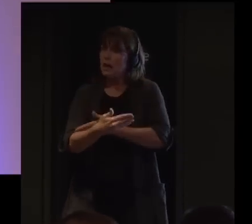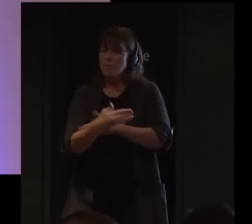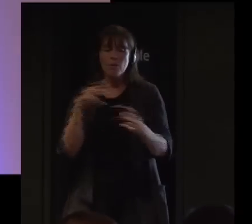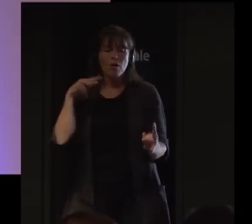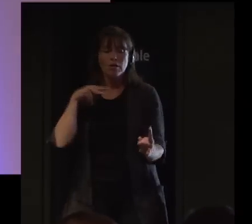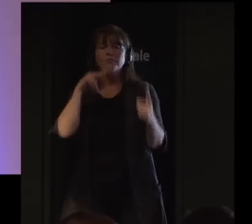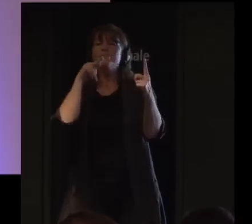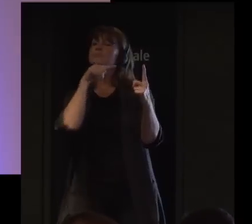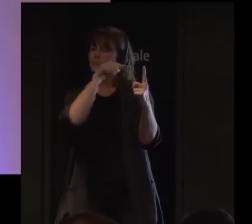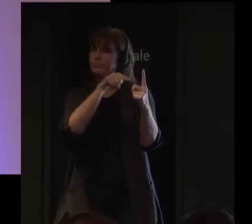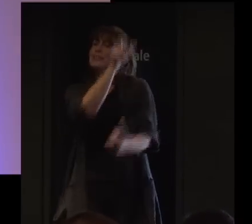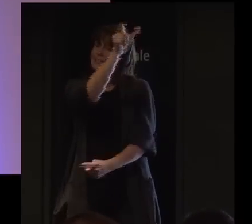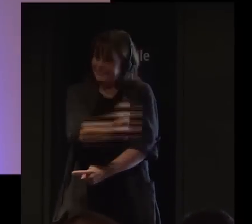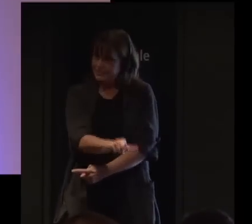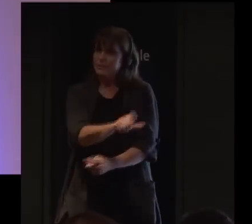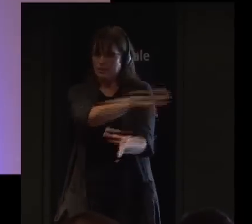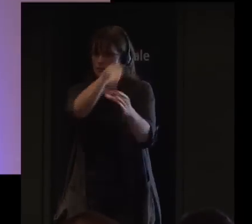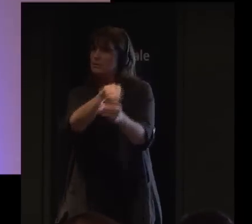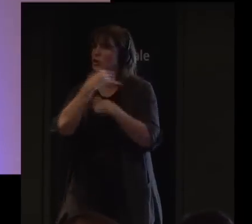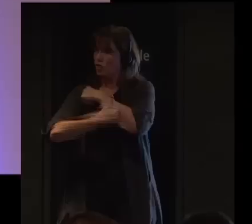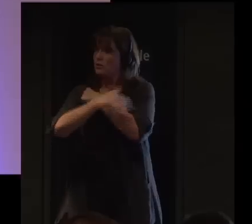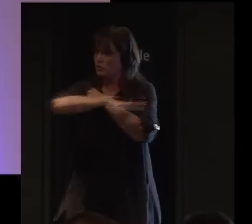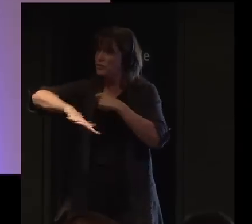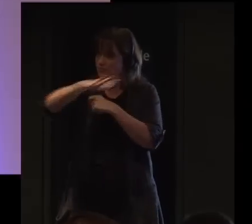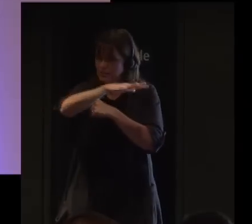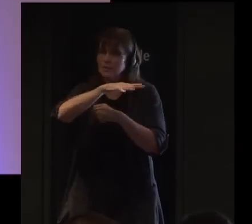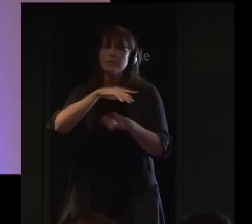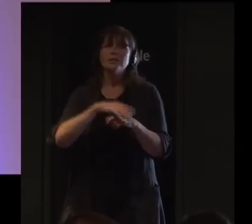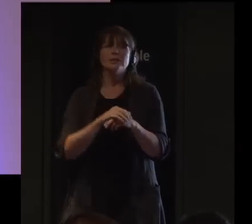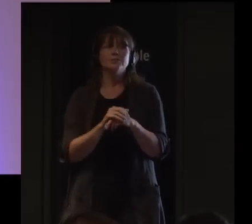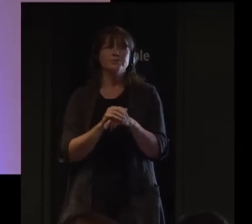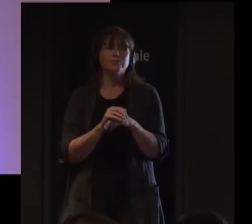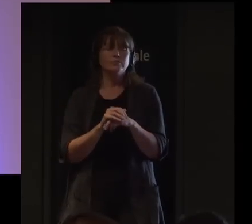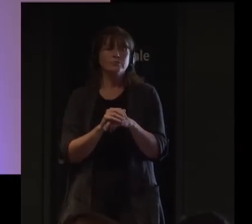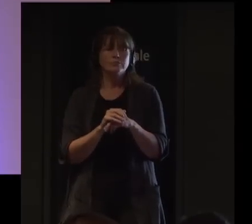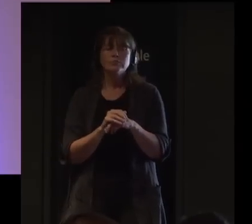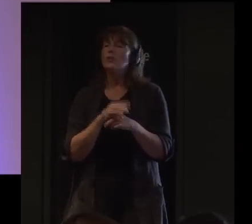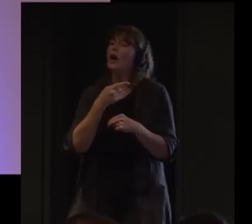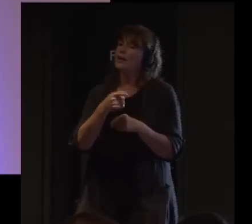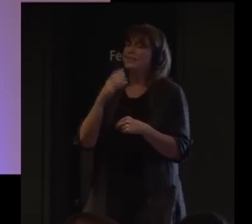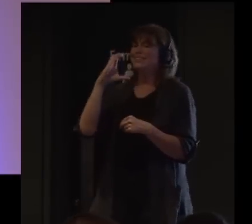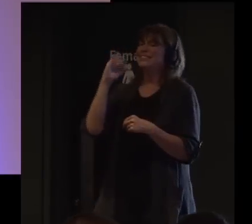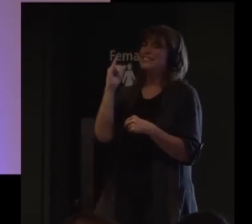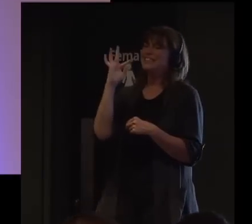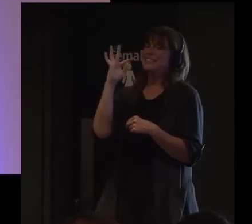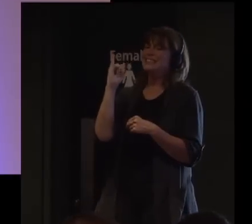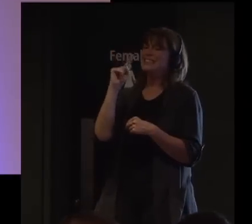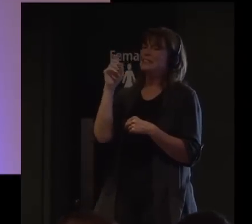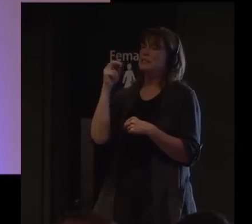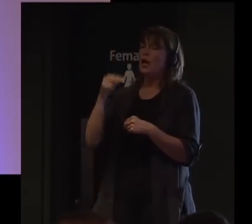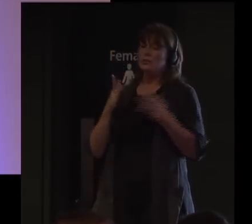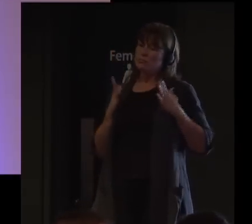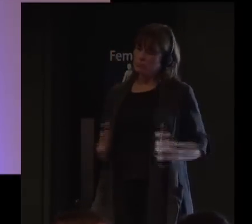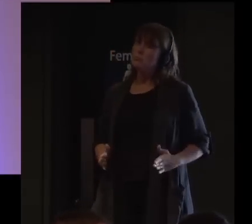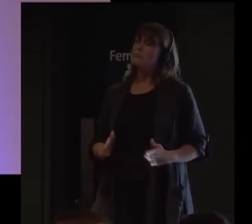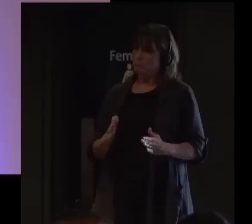as citizens. And there are two main of course, citizenship is one of the elements, but there's